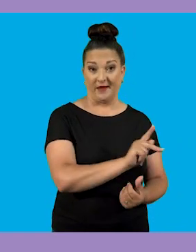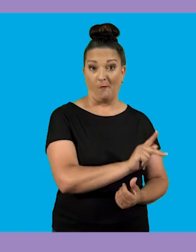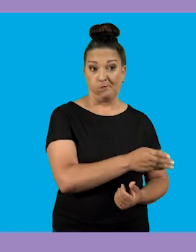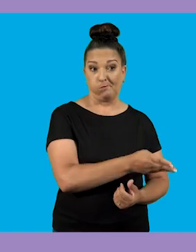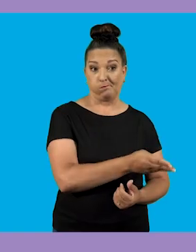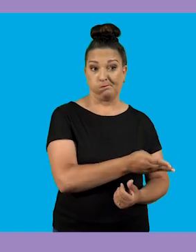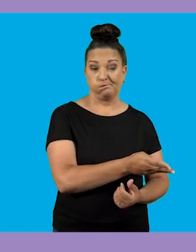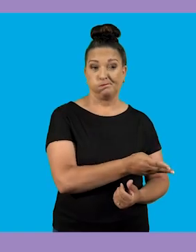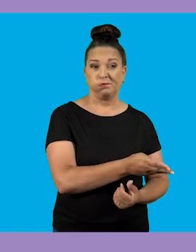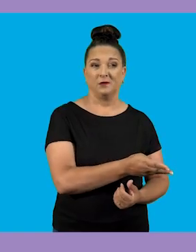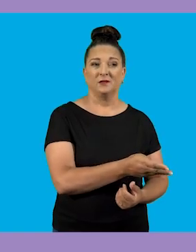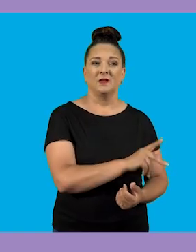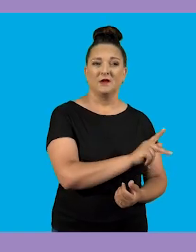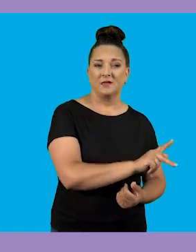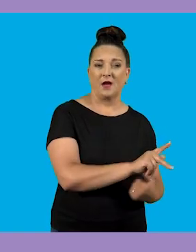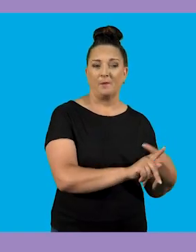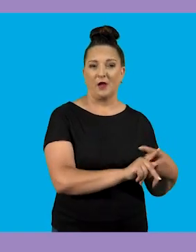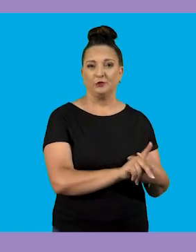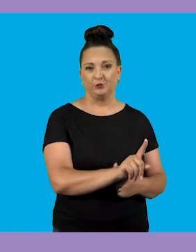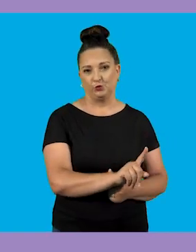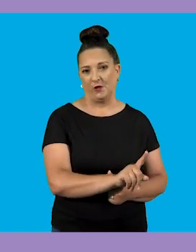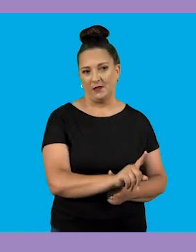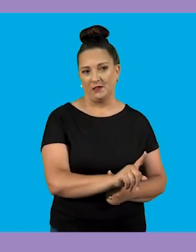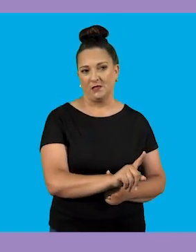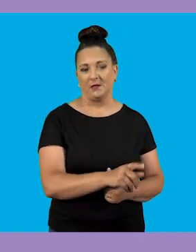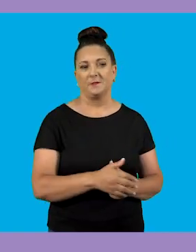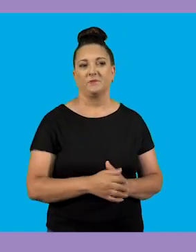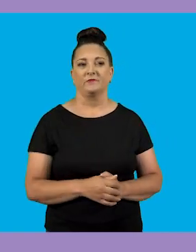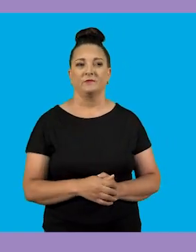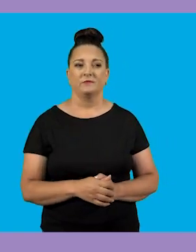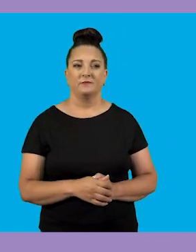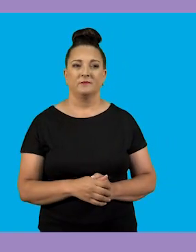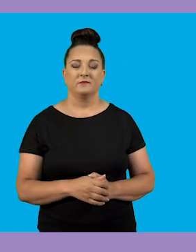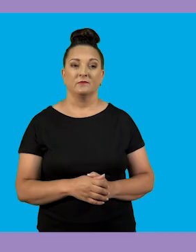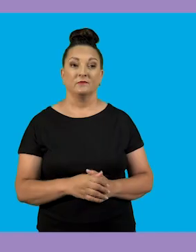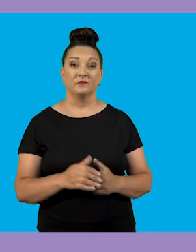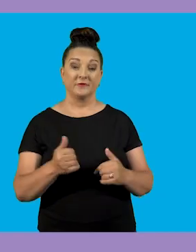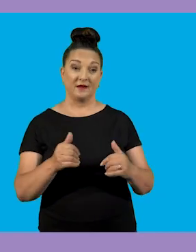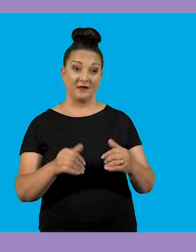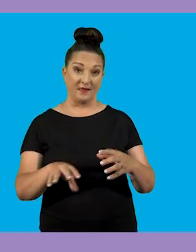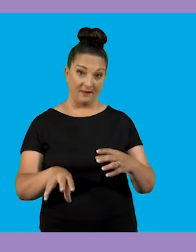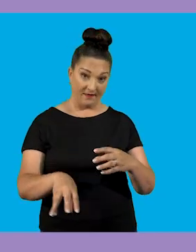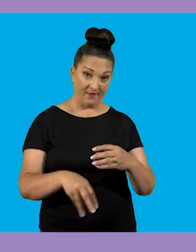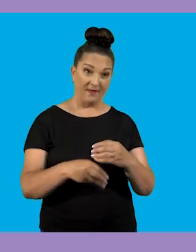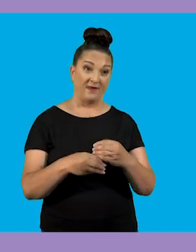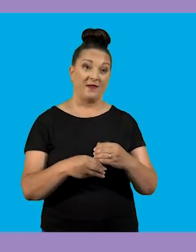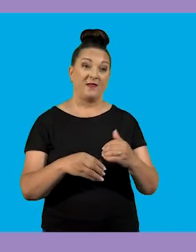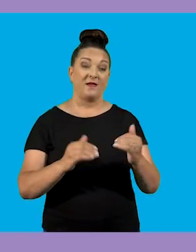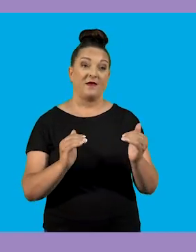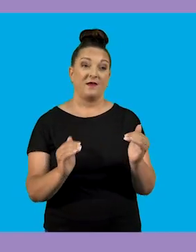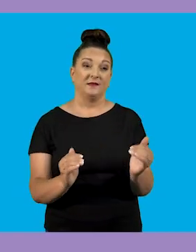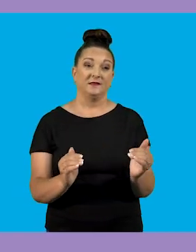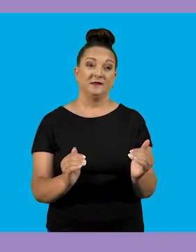factor is a k, and we are left with k plus 1 in the brackets. And then we are adding